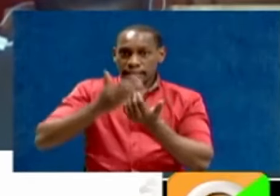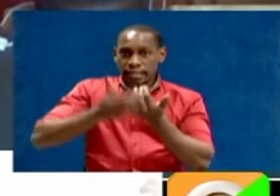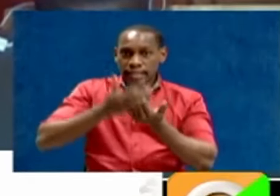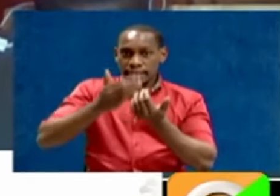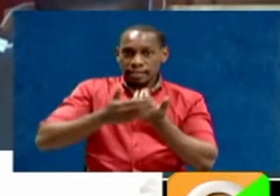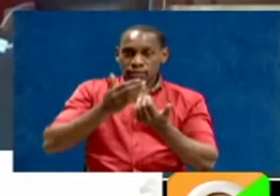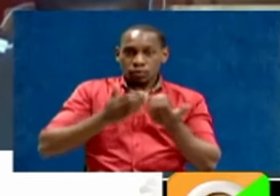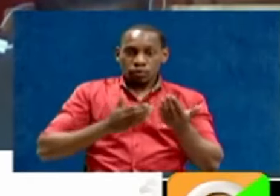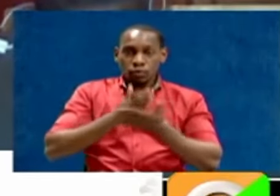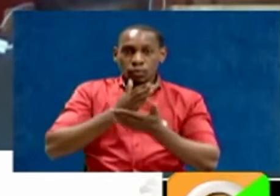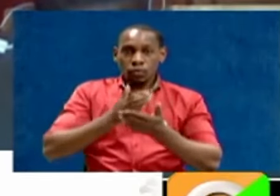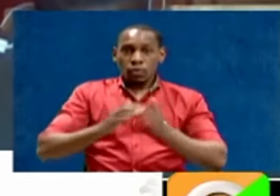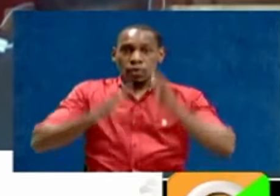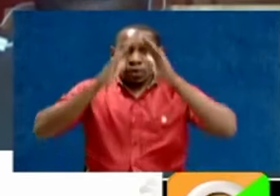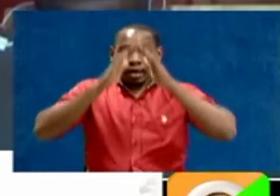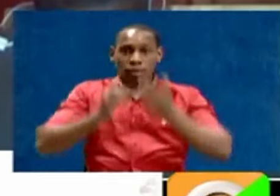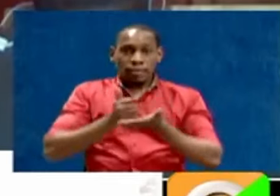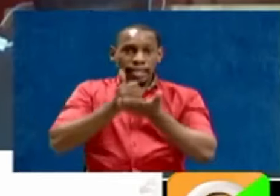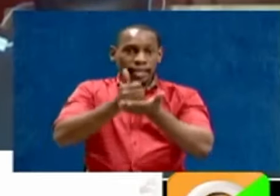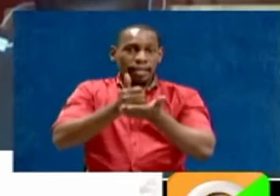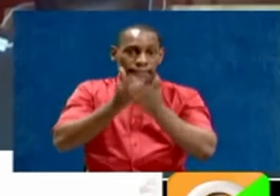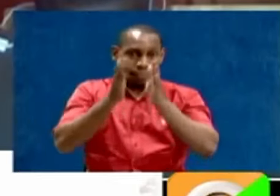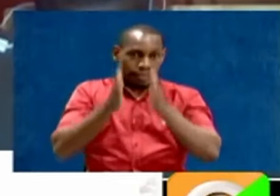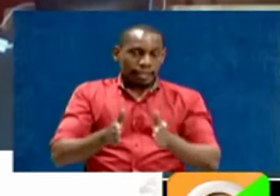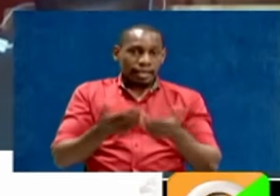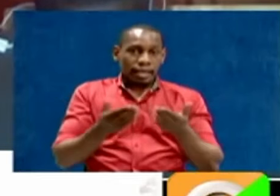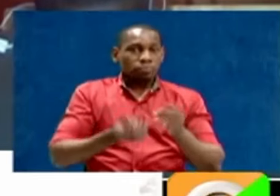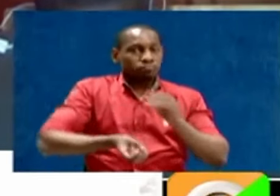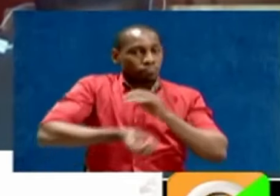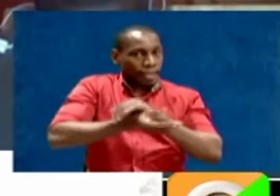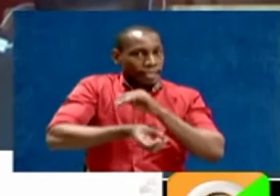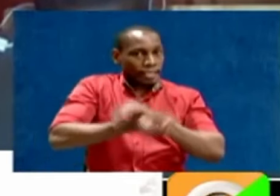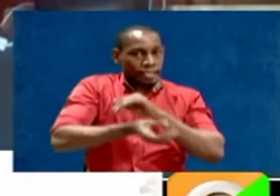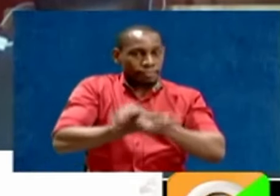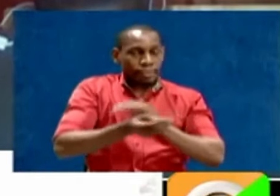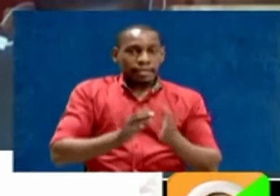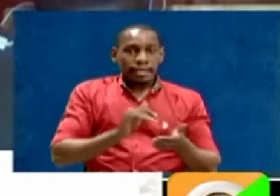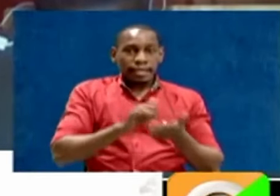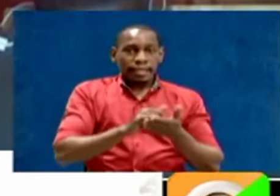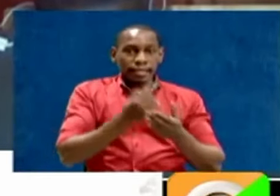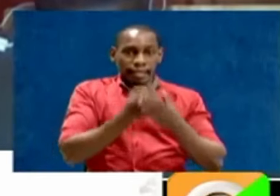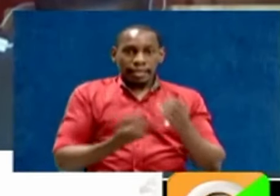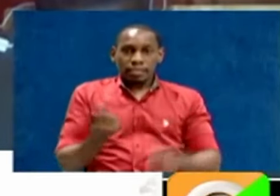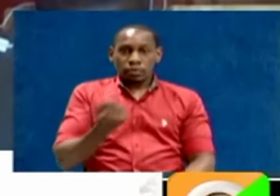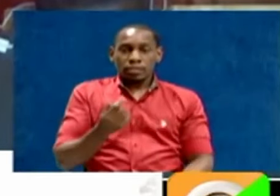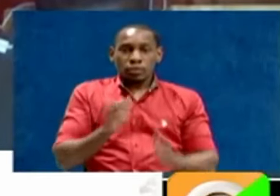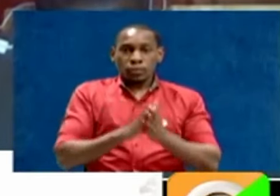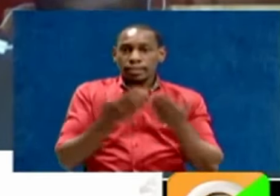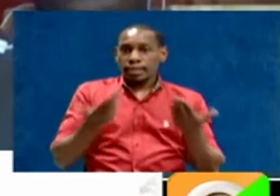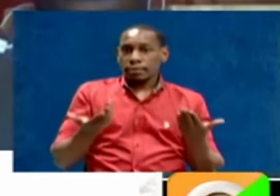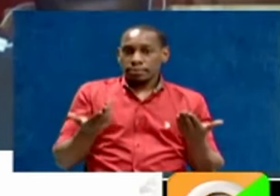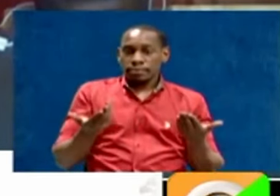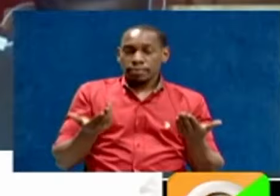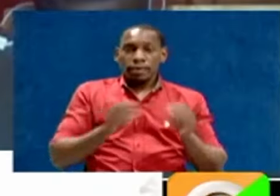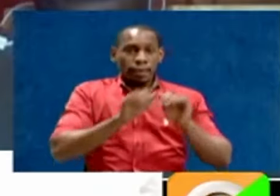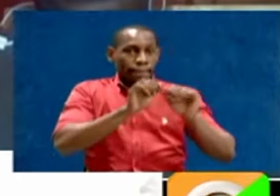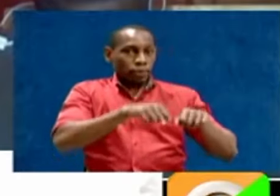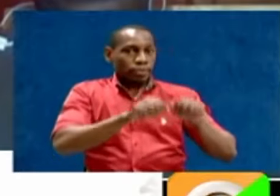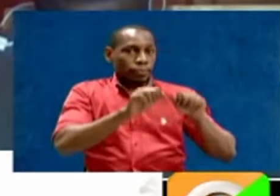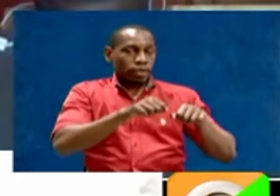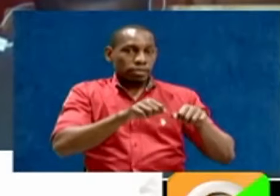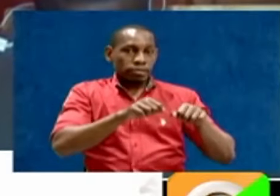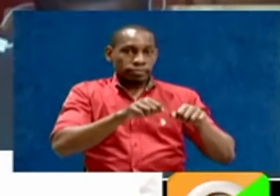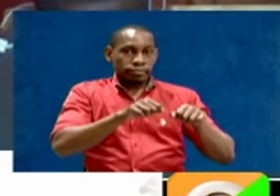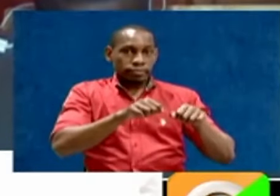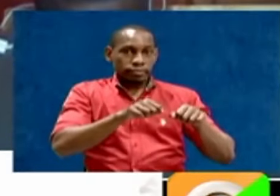of the nanny. Walk us a little bit through being in isolation and how you're able